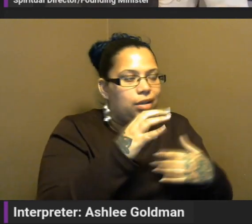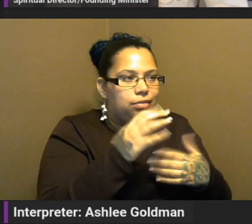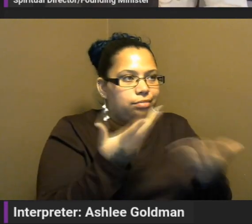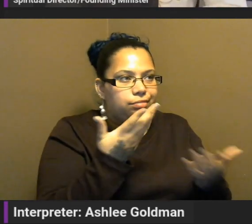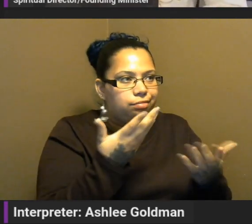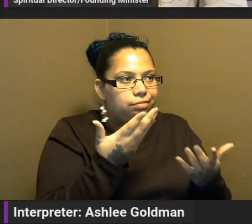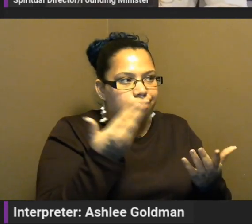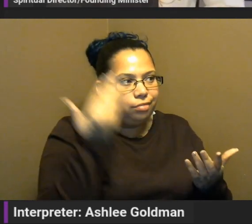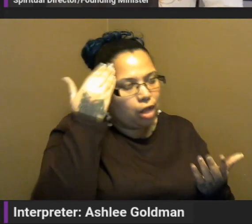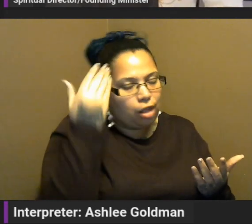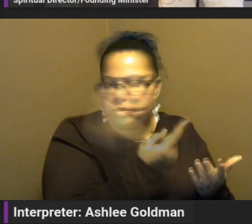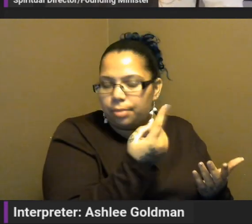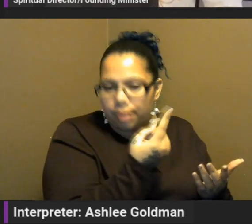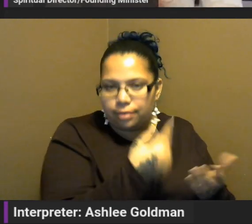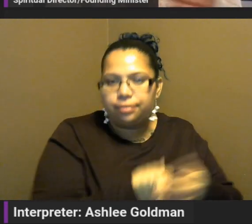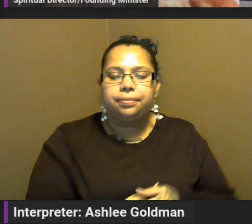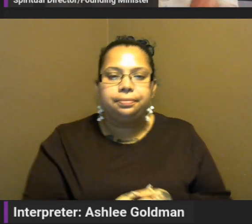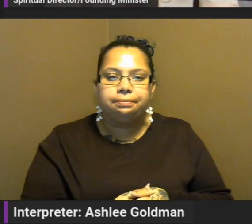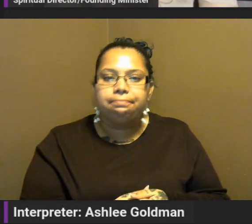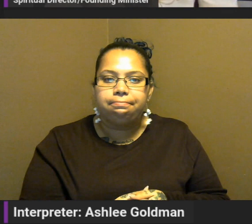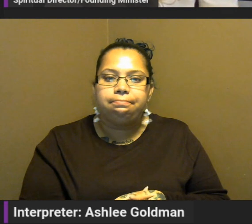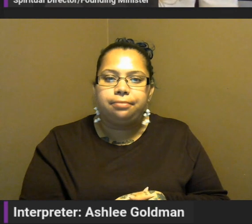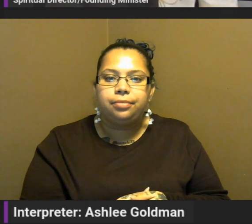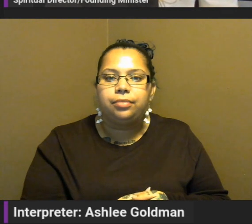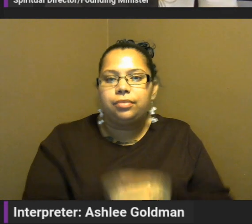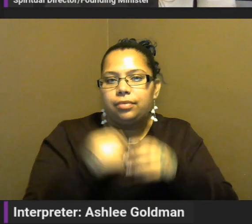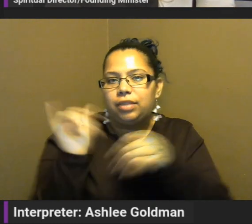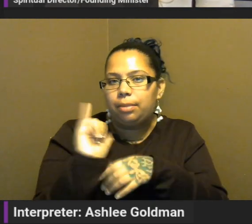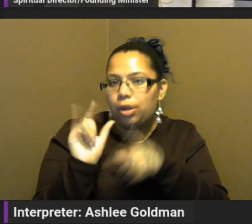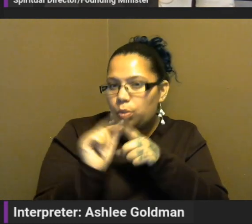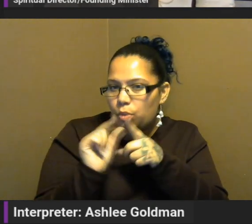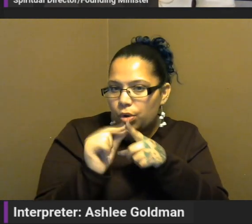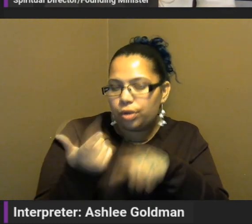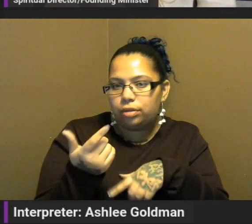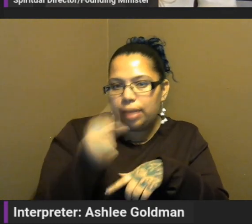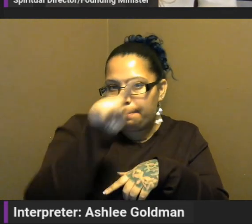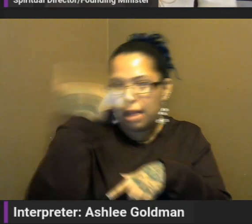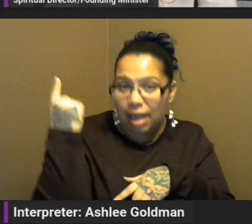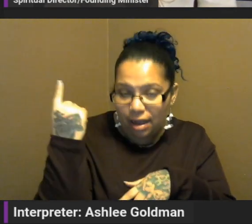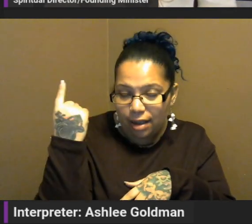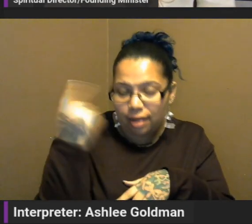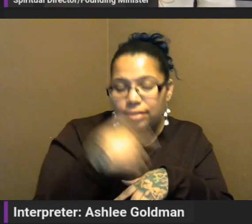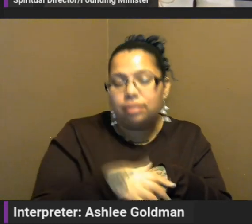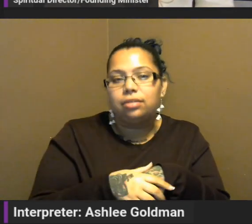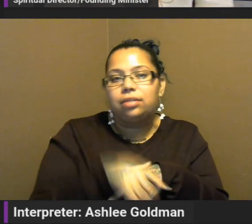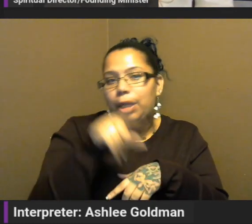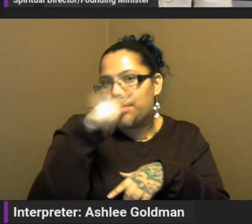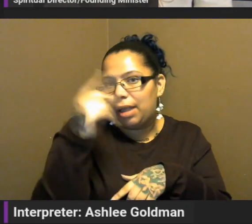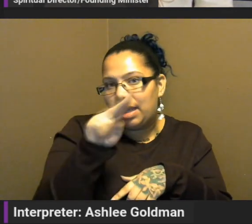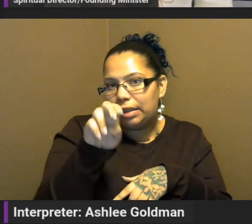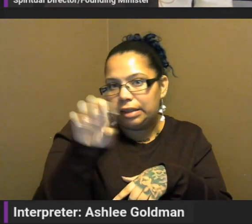Synonyms for darkness, black, and blackness. Now,